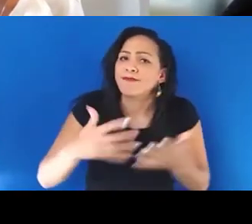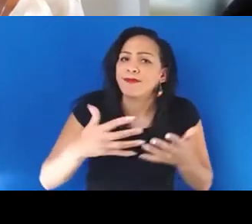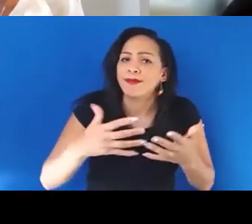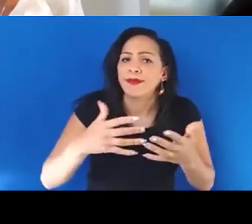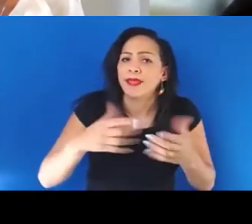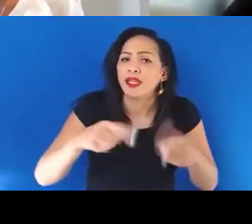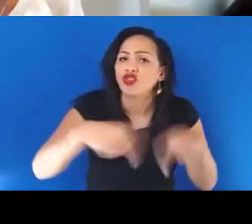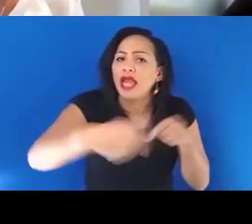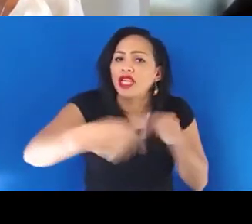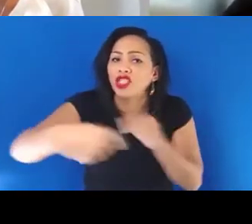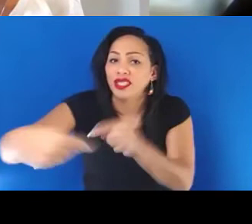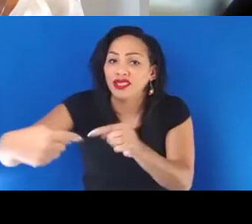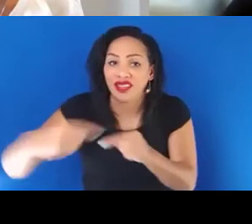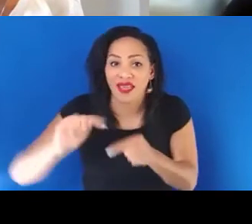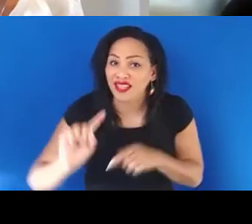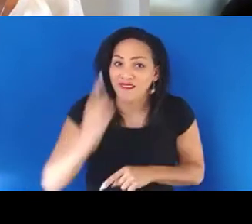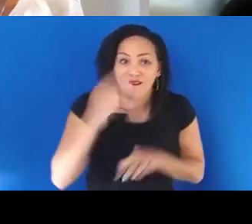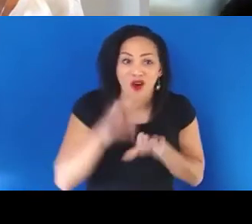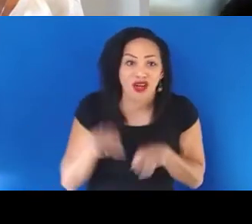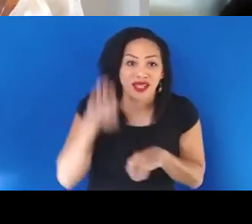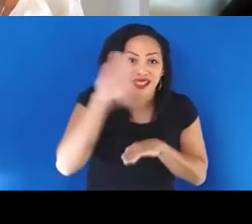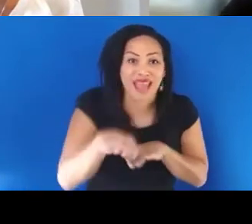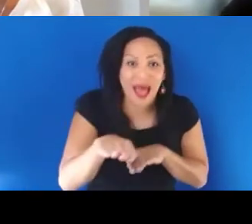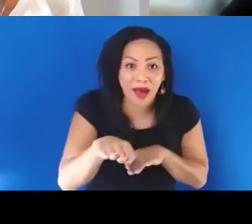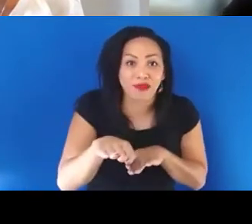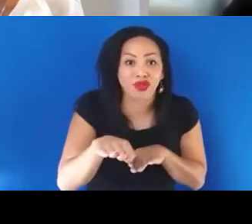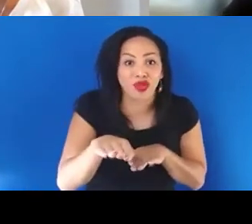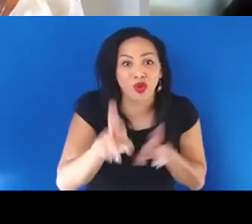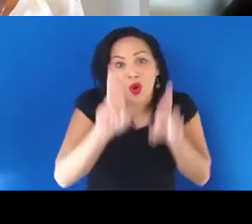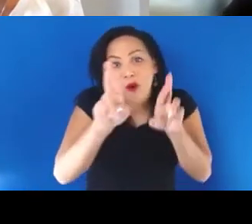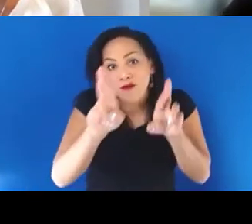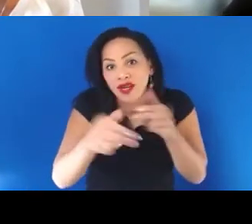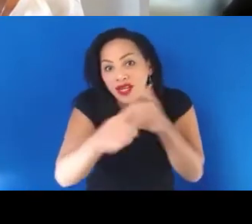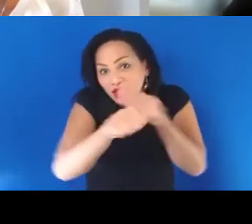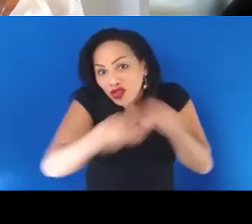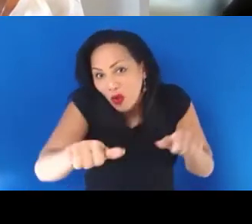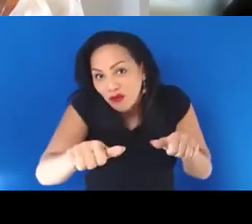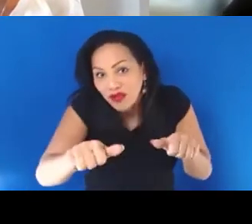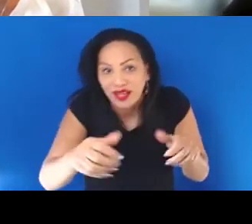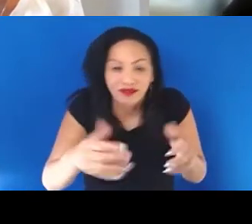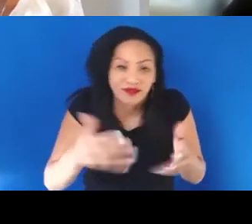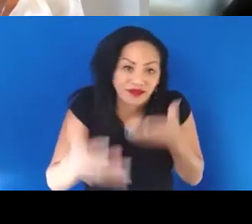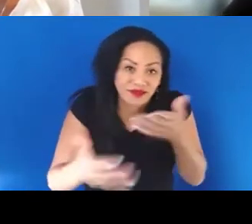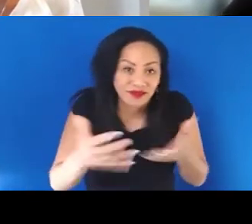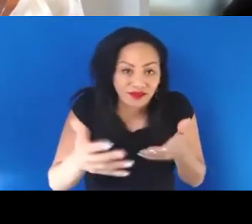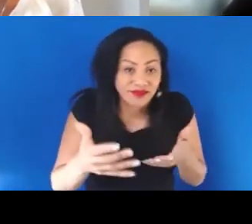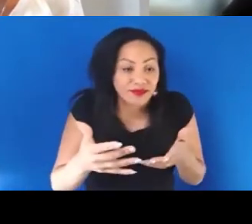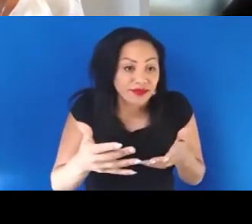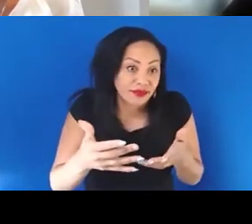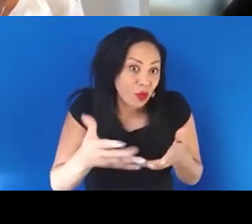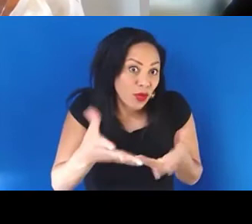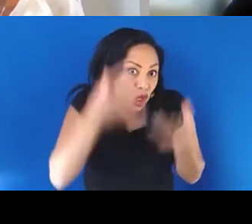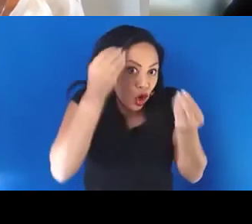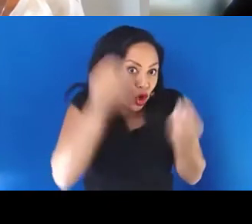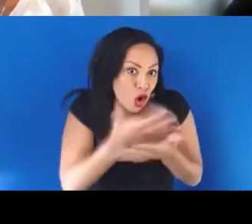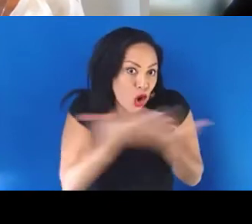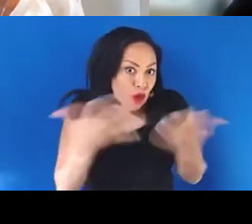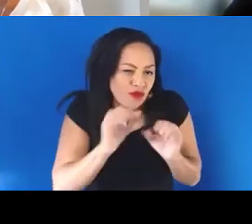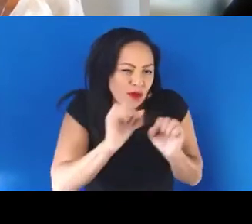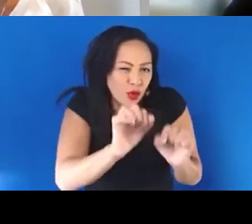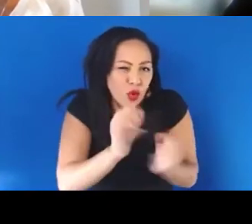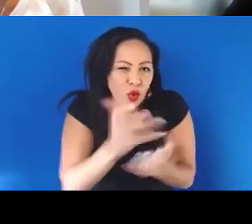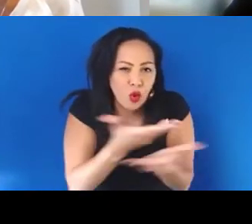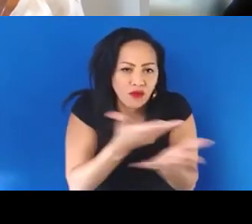follow how this evolves and what we can all learn from your conversations. Let me call on you, Maria